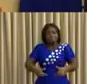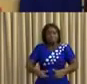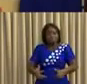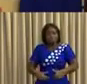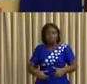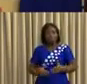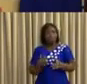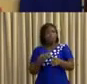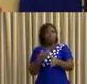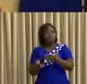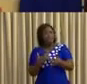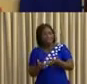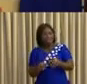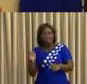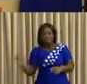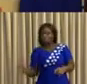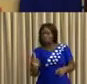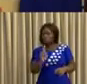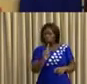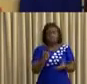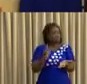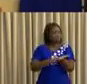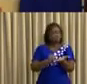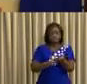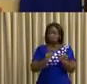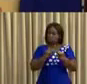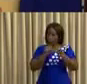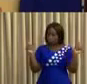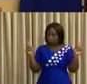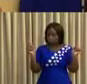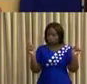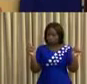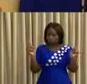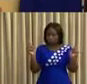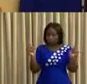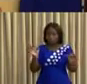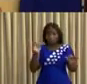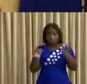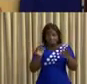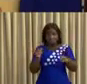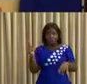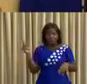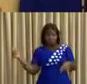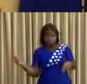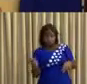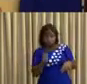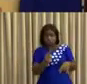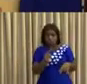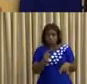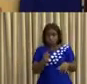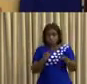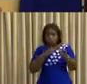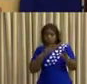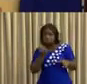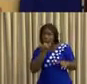in the Constitution, do not find their names into the register. If you aid the registration of an